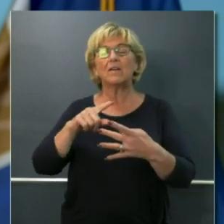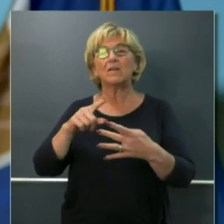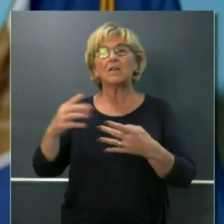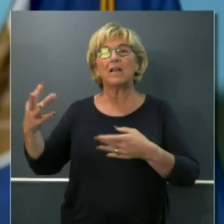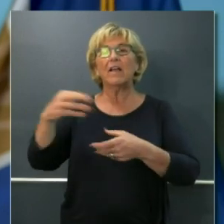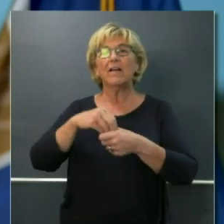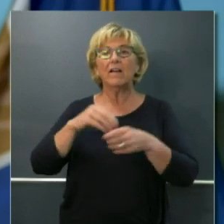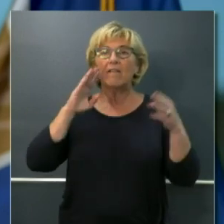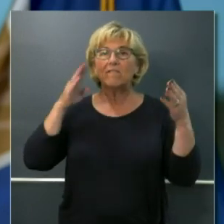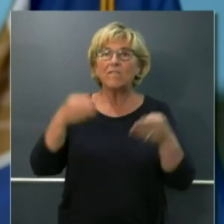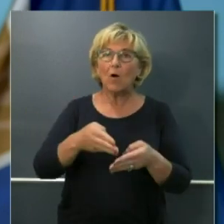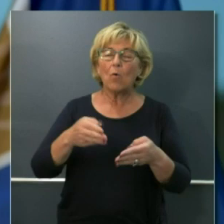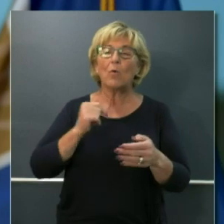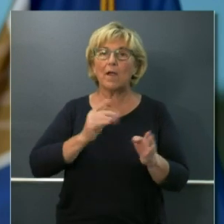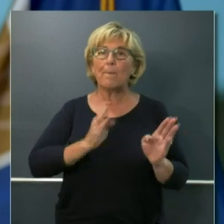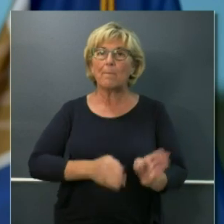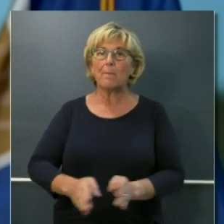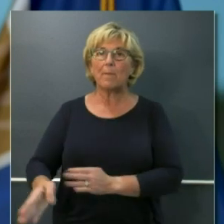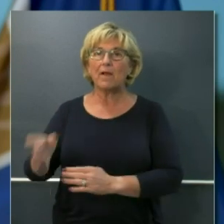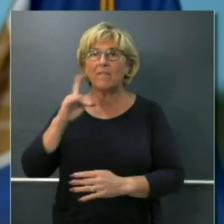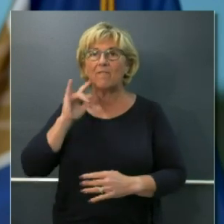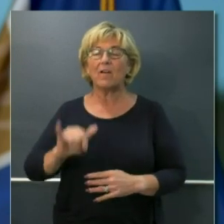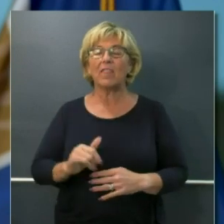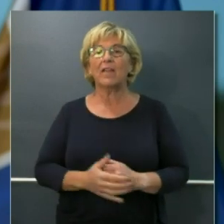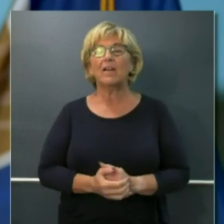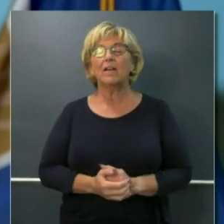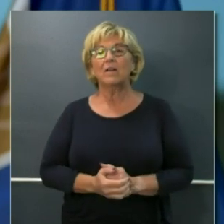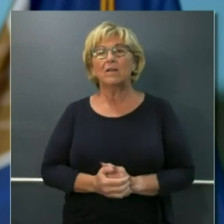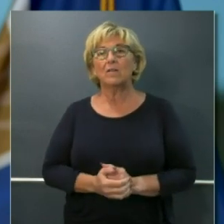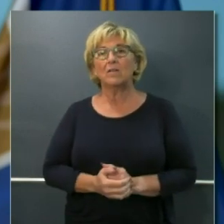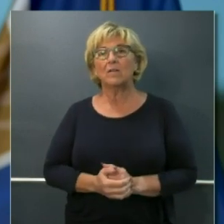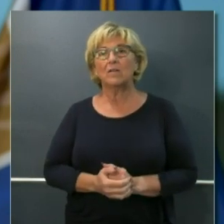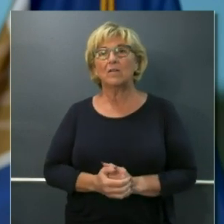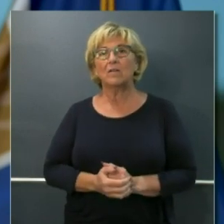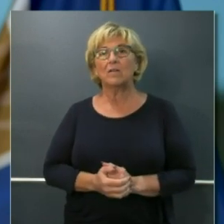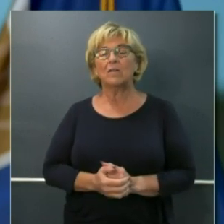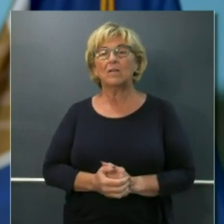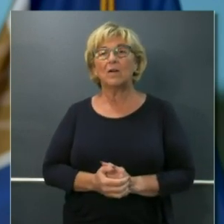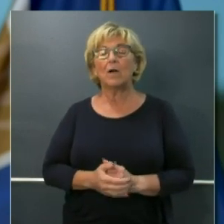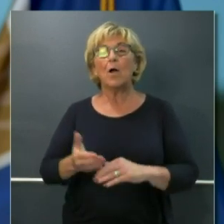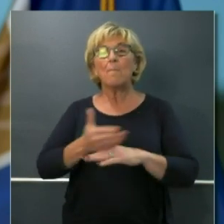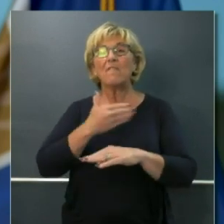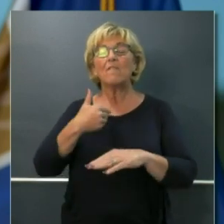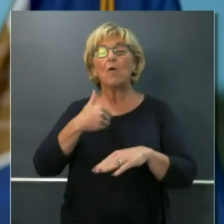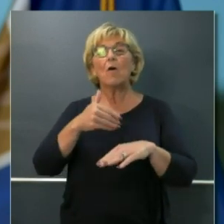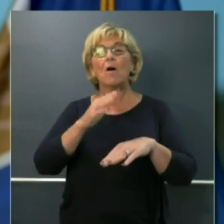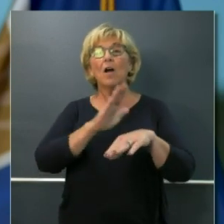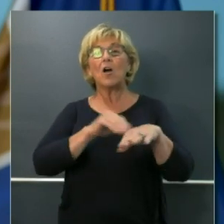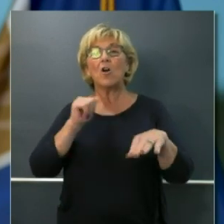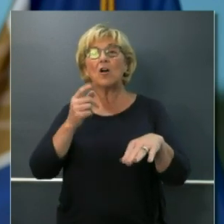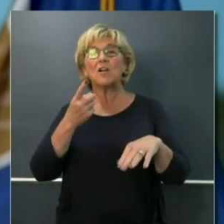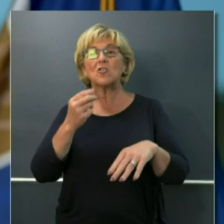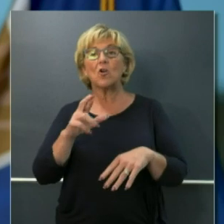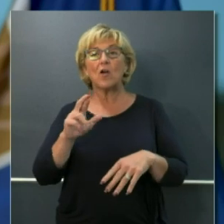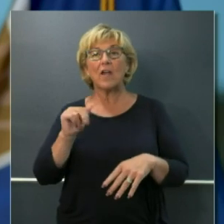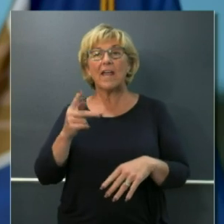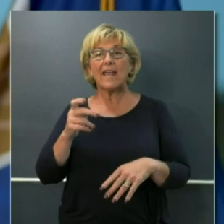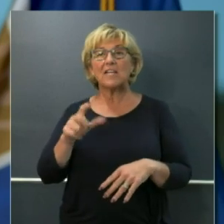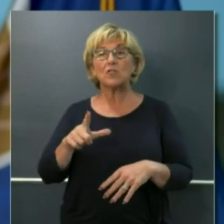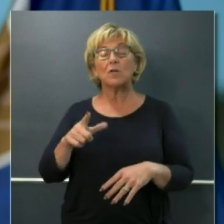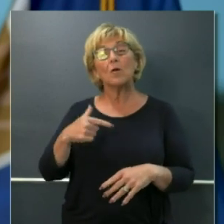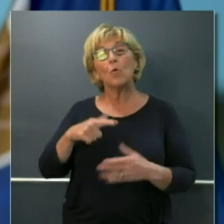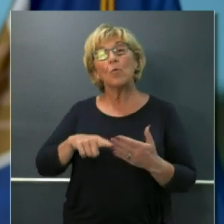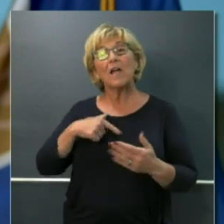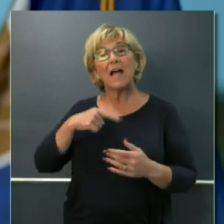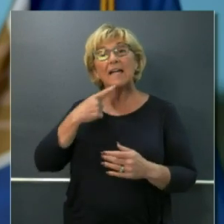and focus so that we can prepare for it in real time. I'll just close before I put Dr. Angel up and just say this. When I say prepare in real